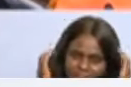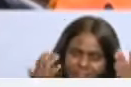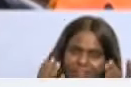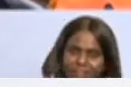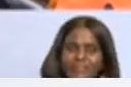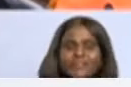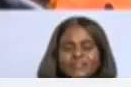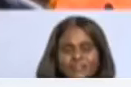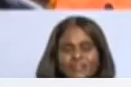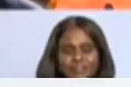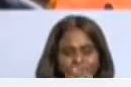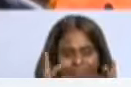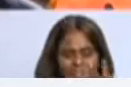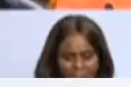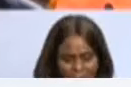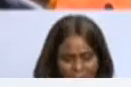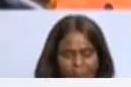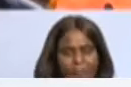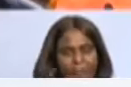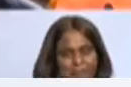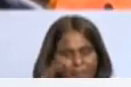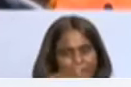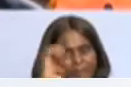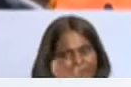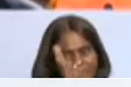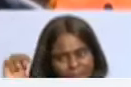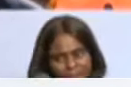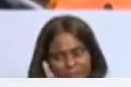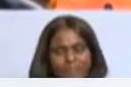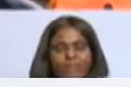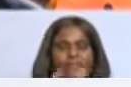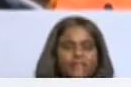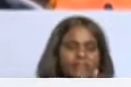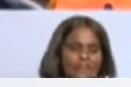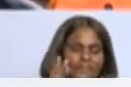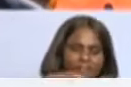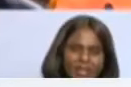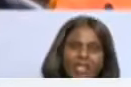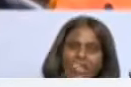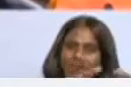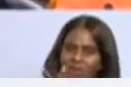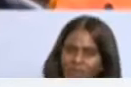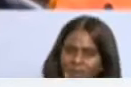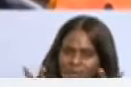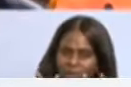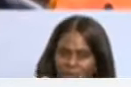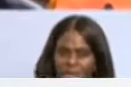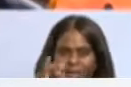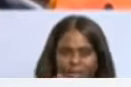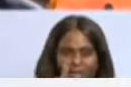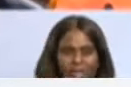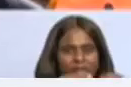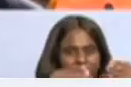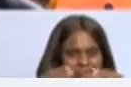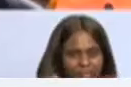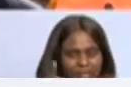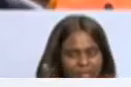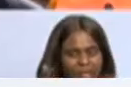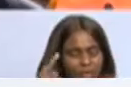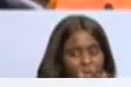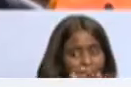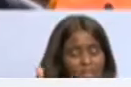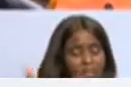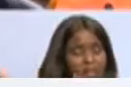economic diplomacy, so as to increase exports of Zambian products into regional and international markets. This has been